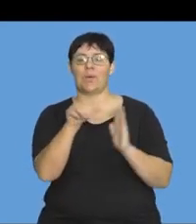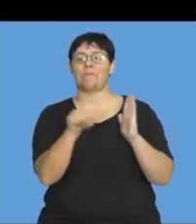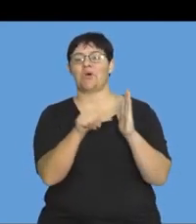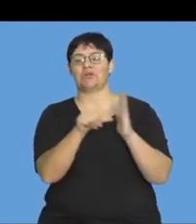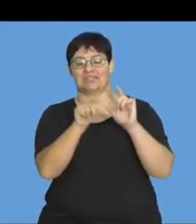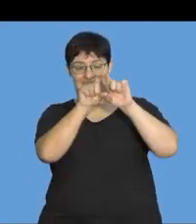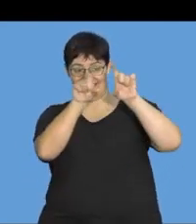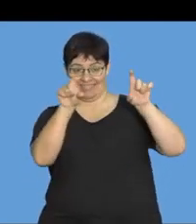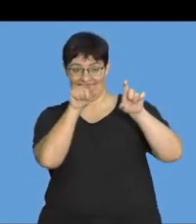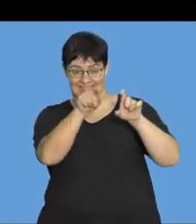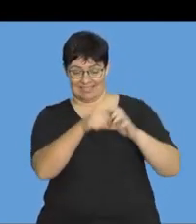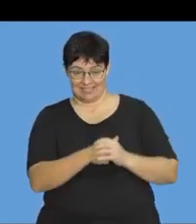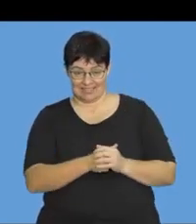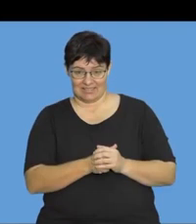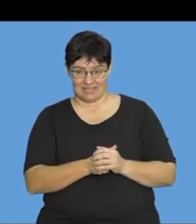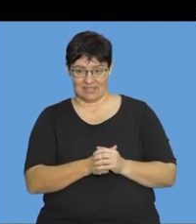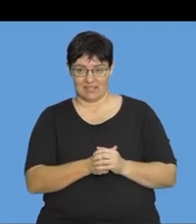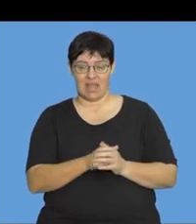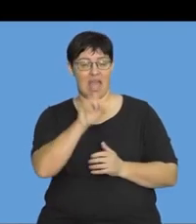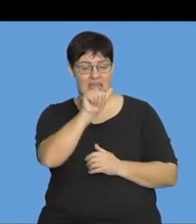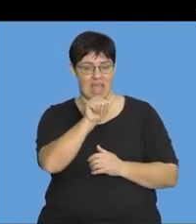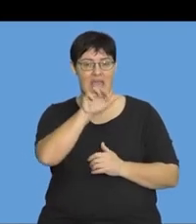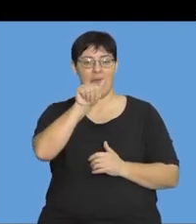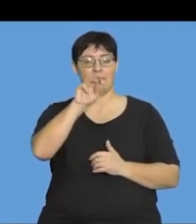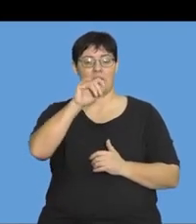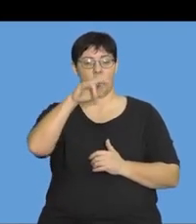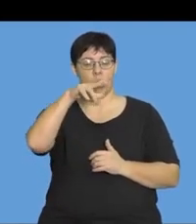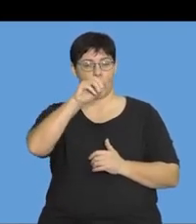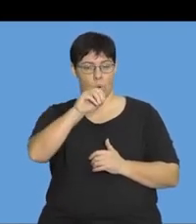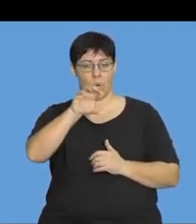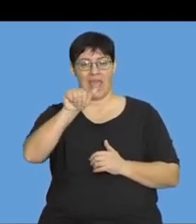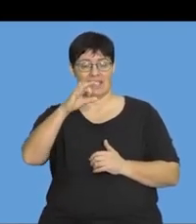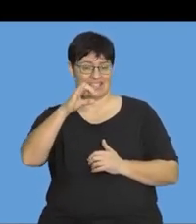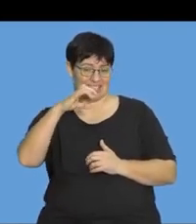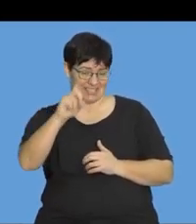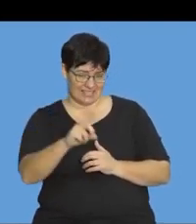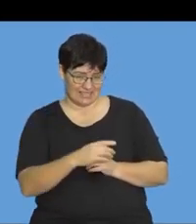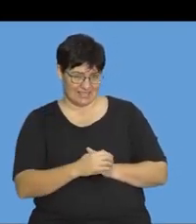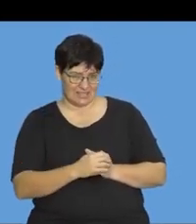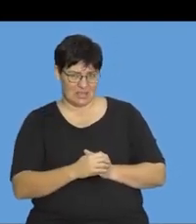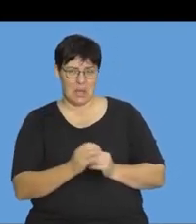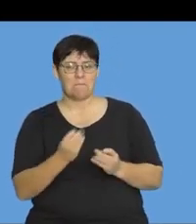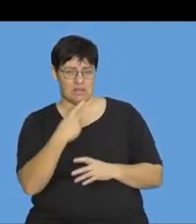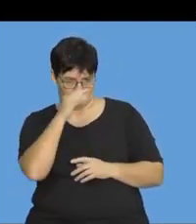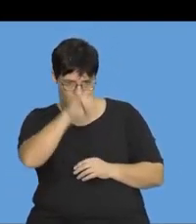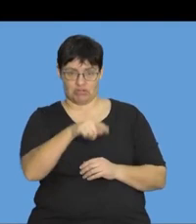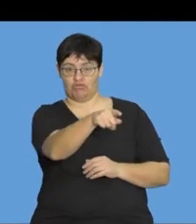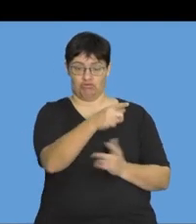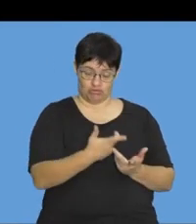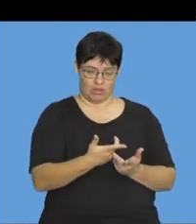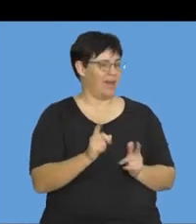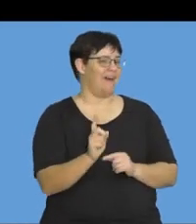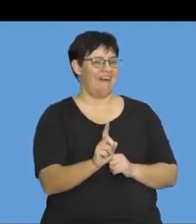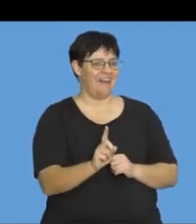phrase. Number A is amino acids. And I think a lot of you might say yes here. But